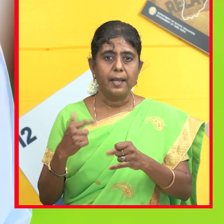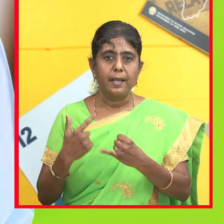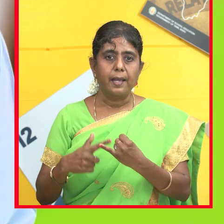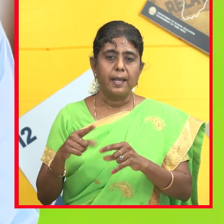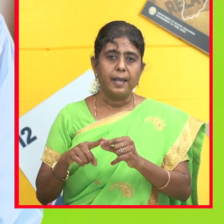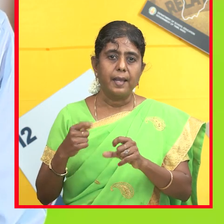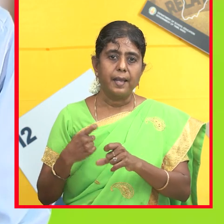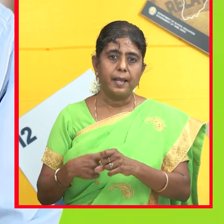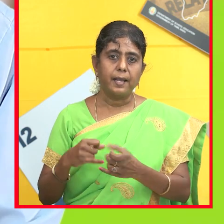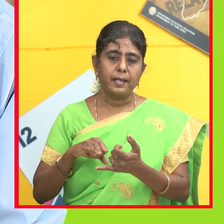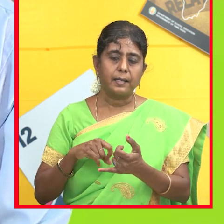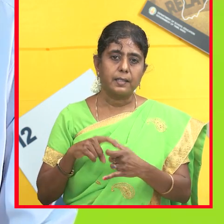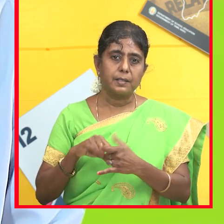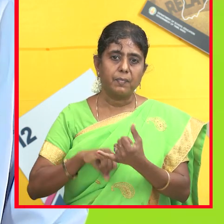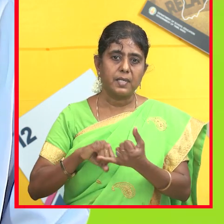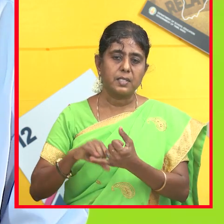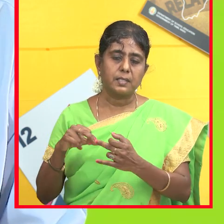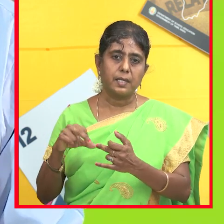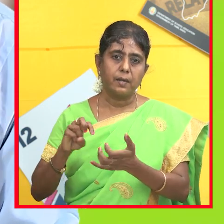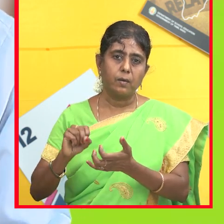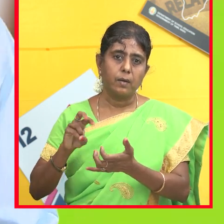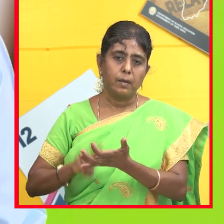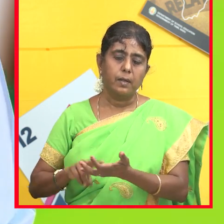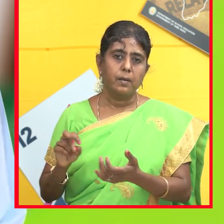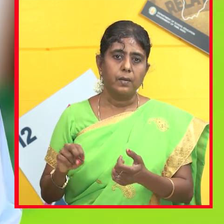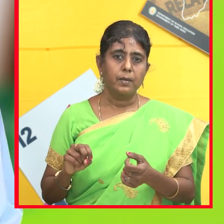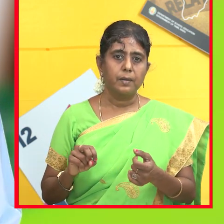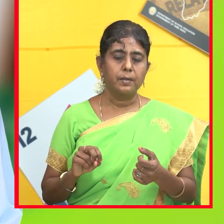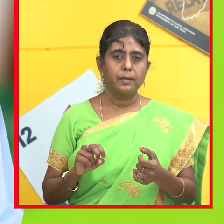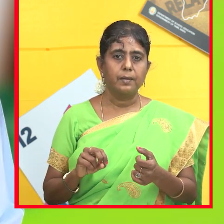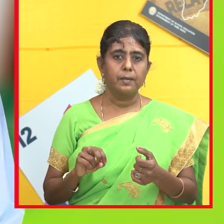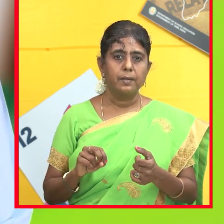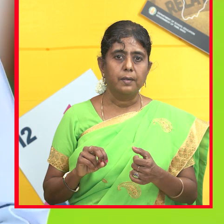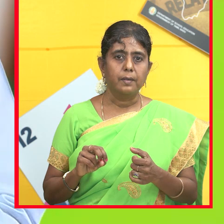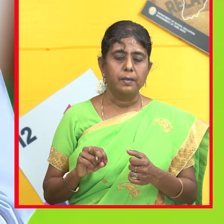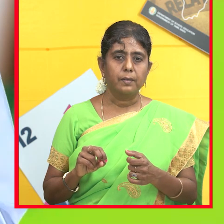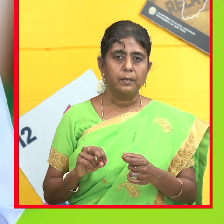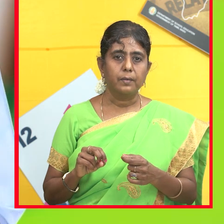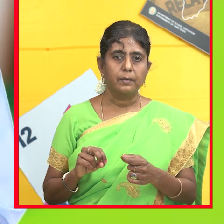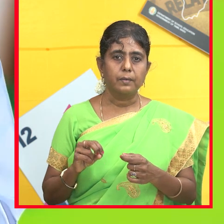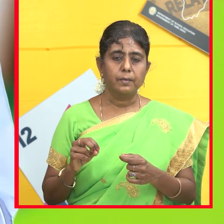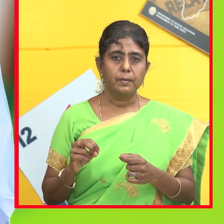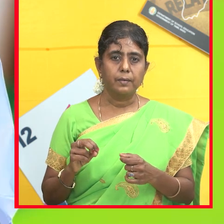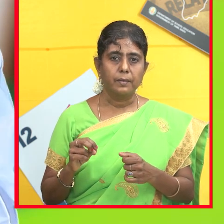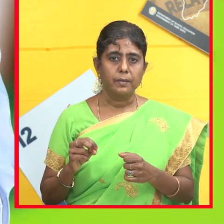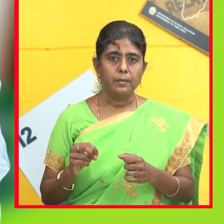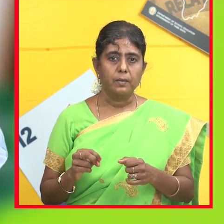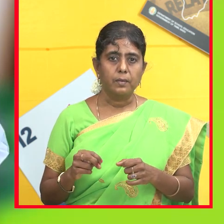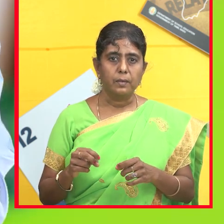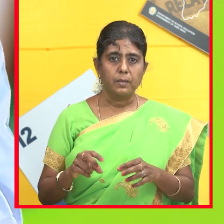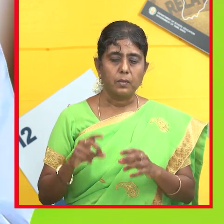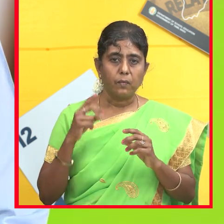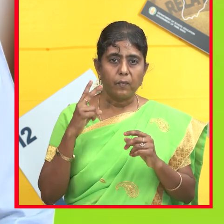expression also given in the question. What is that? X minus 7 by x plus 2. They are asking you to find that